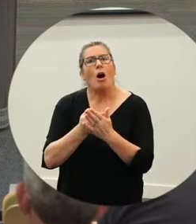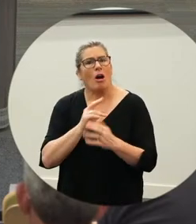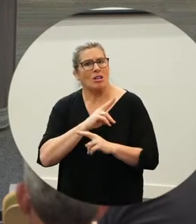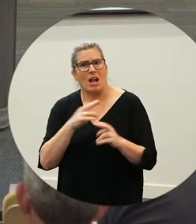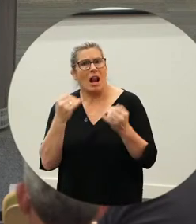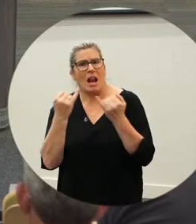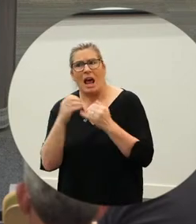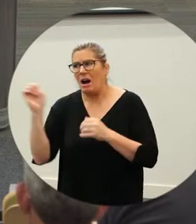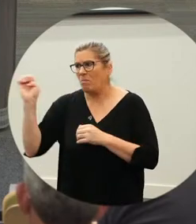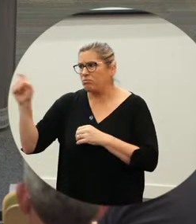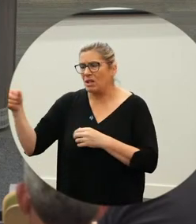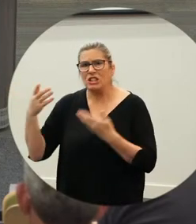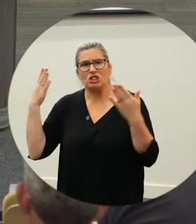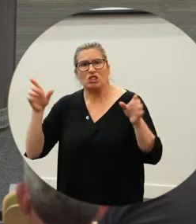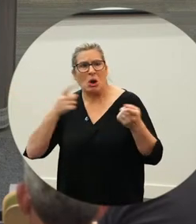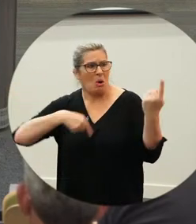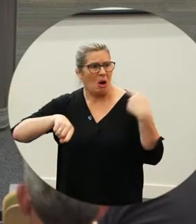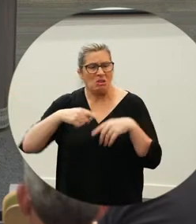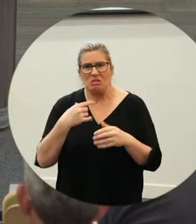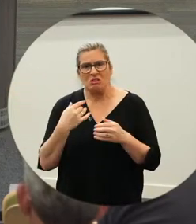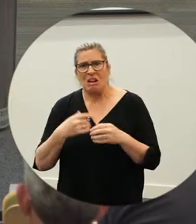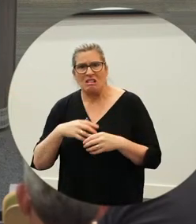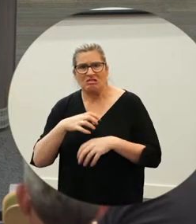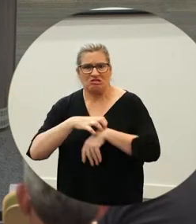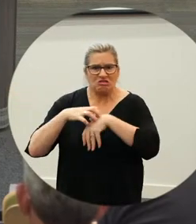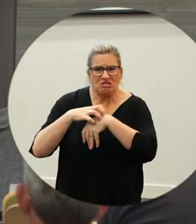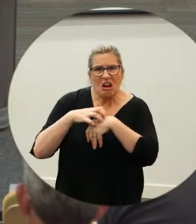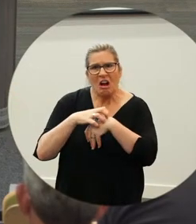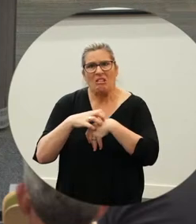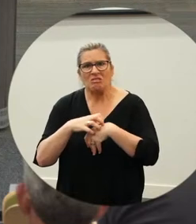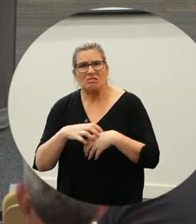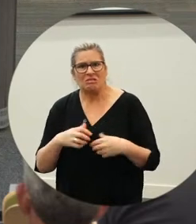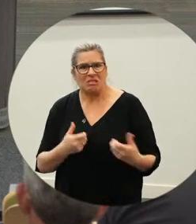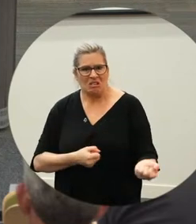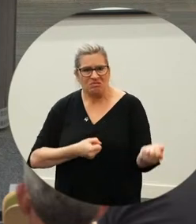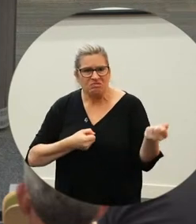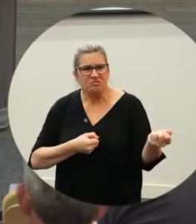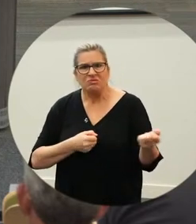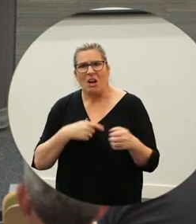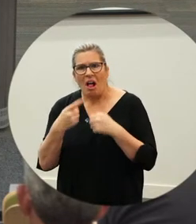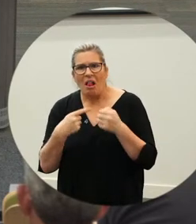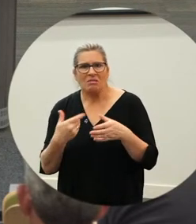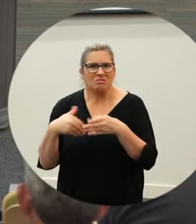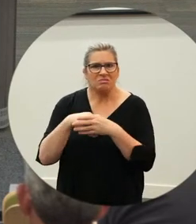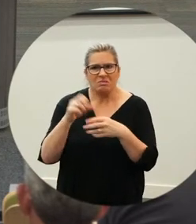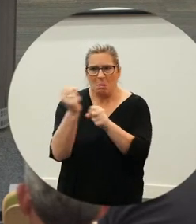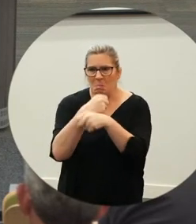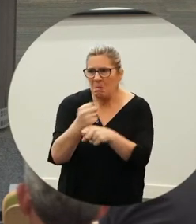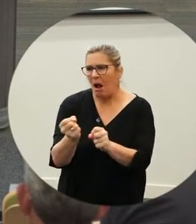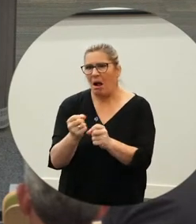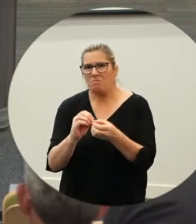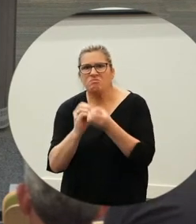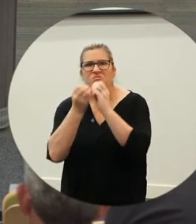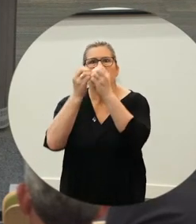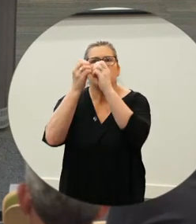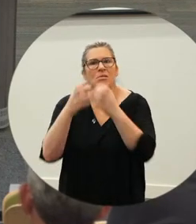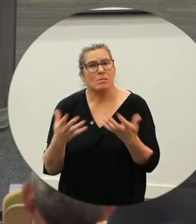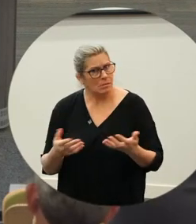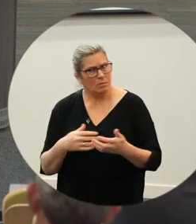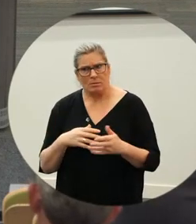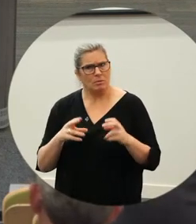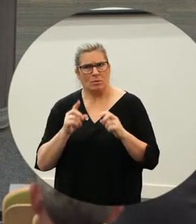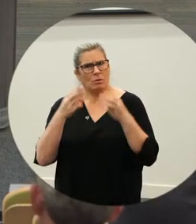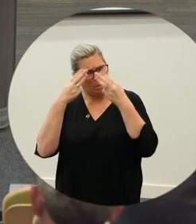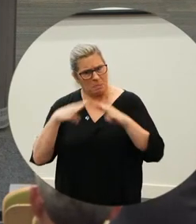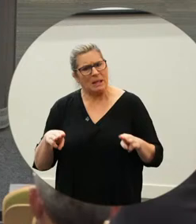portrayed in the British press in particular, as arsonists and bombers. So the